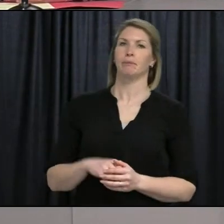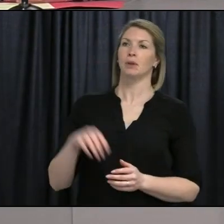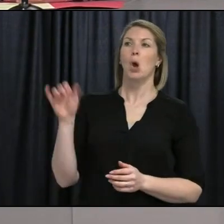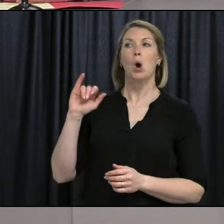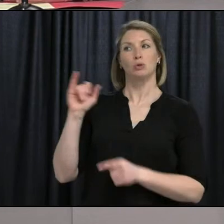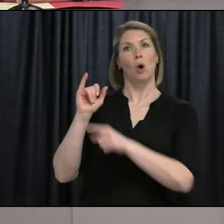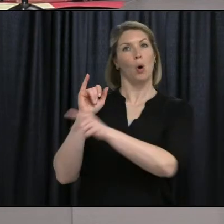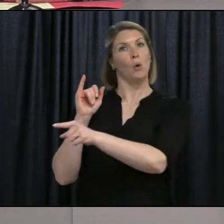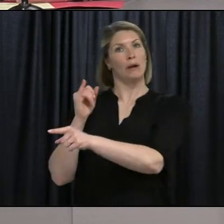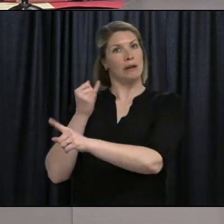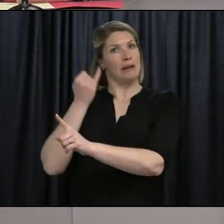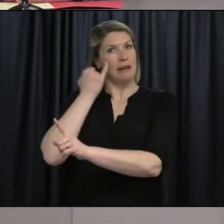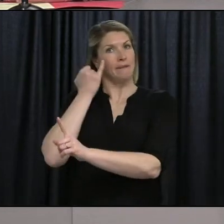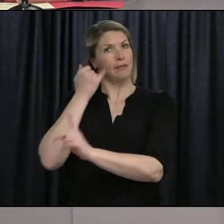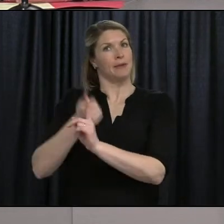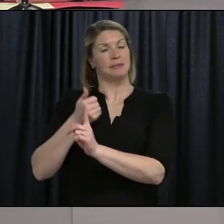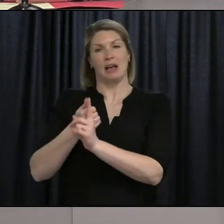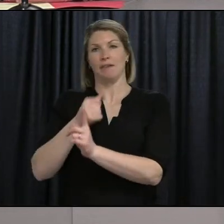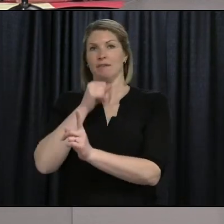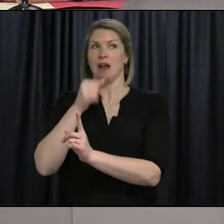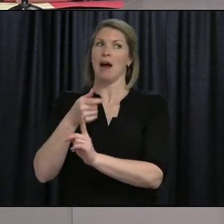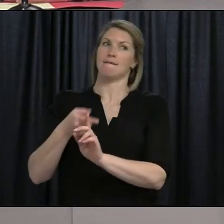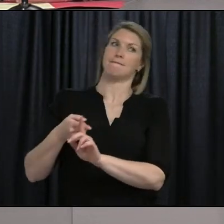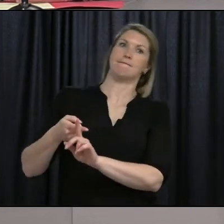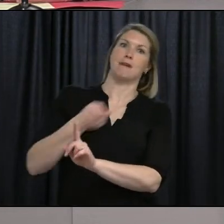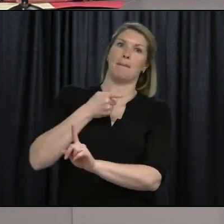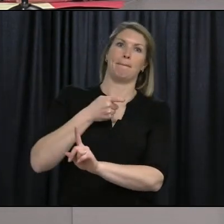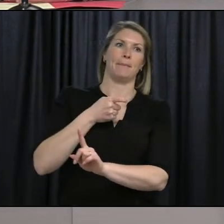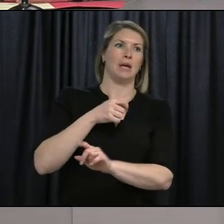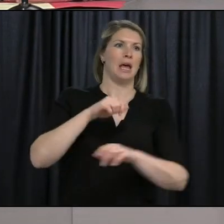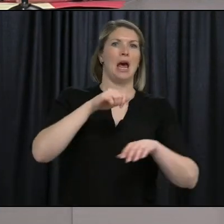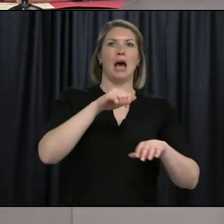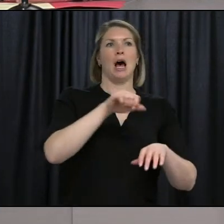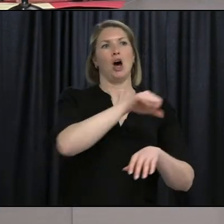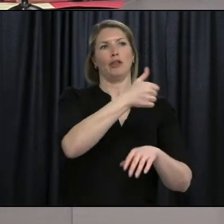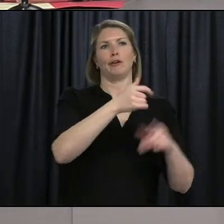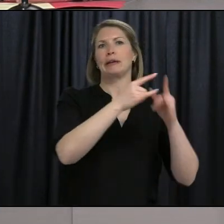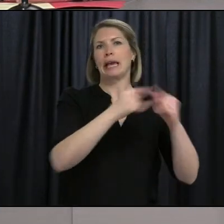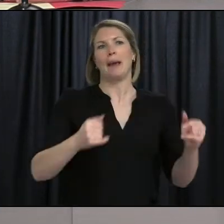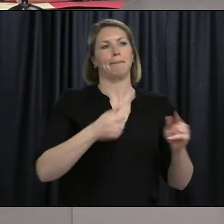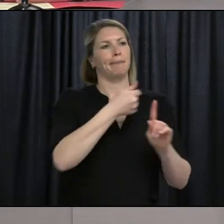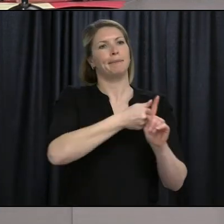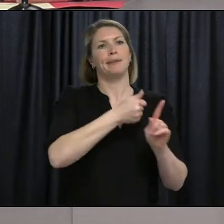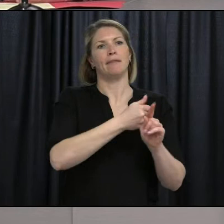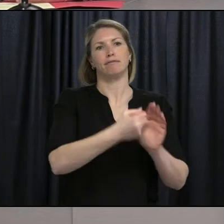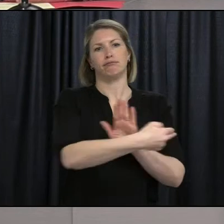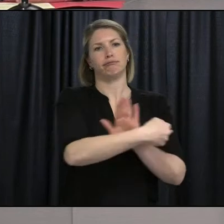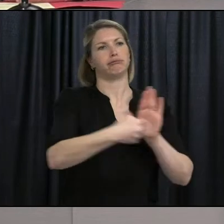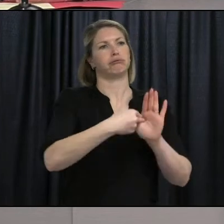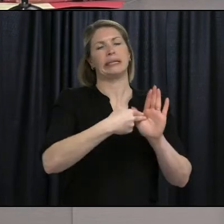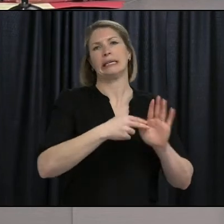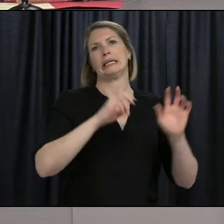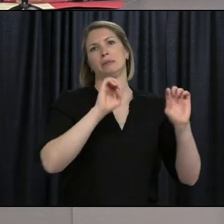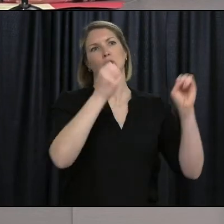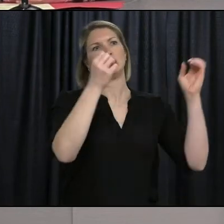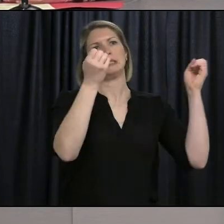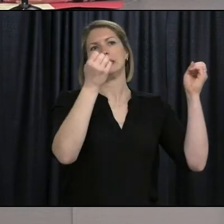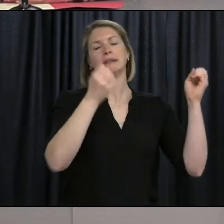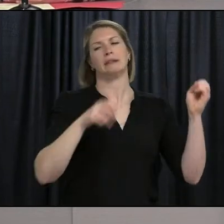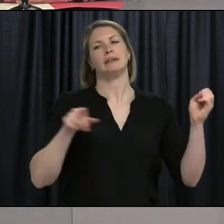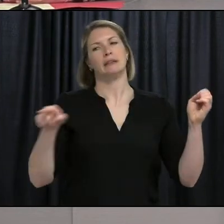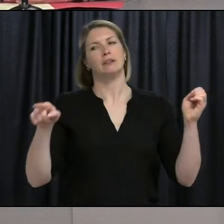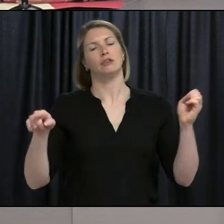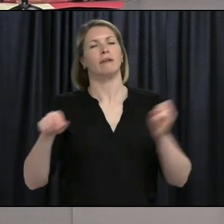site as well, right? So there's a layer above that you have to qualify to get into that rotational working protocol.